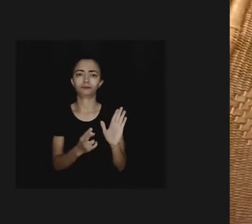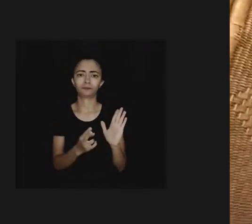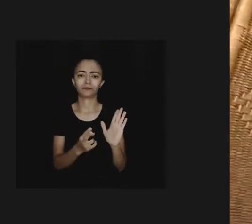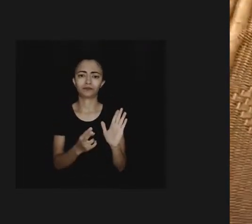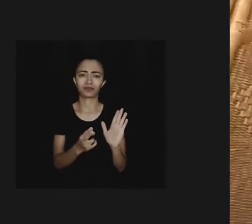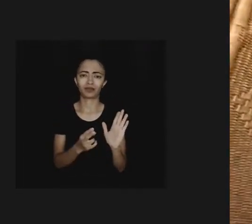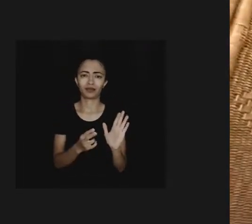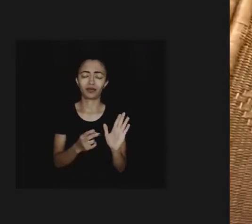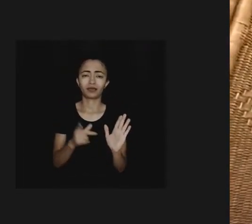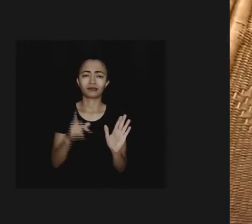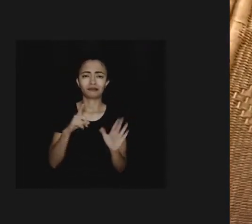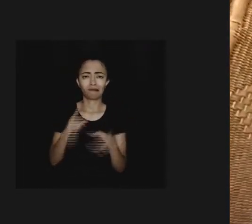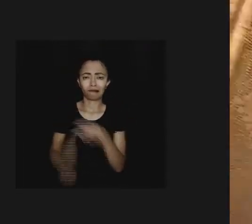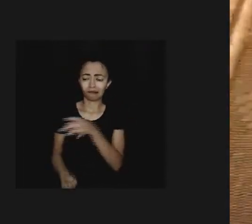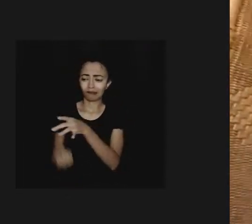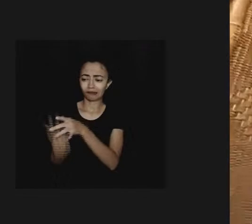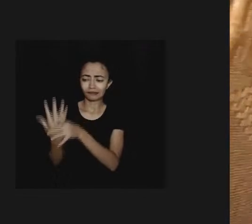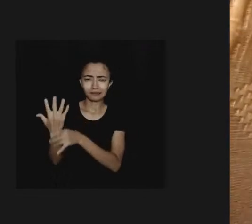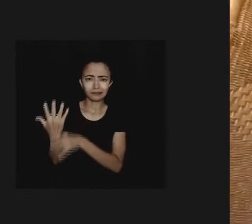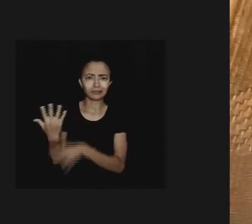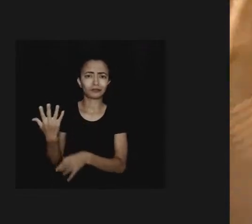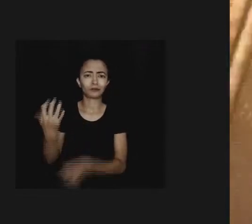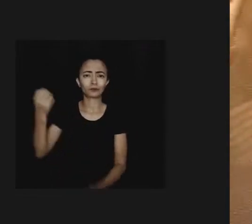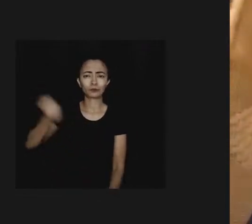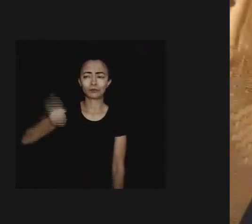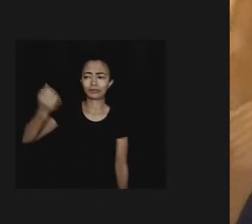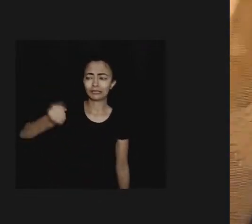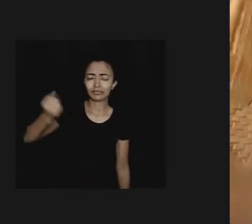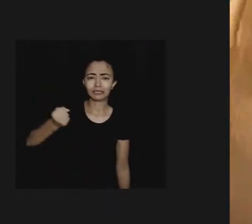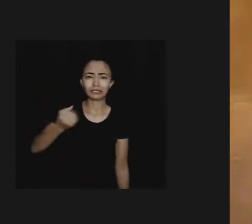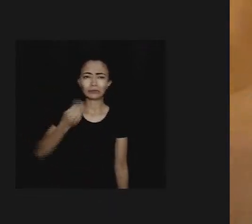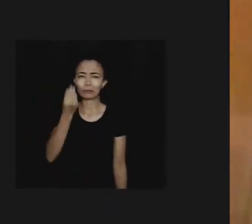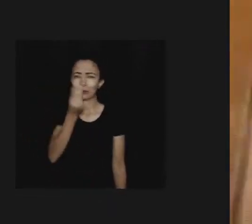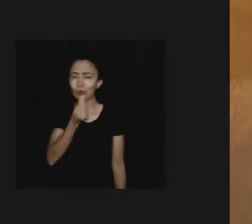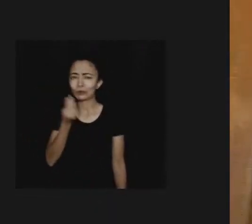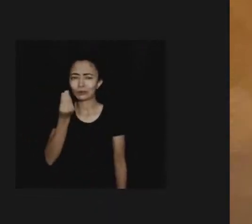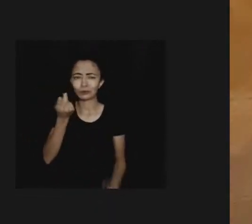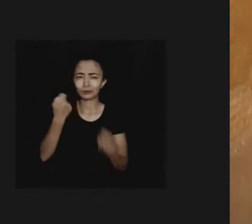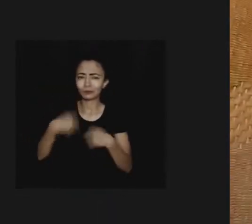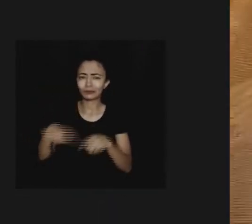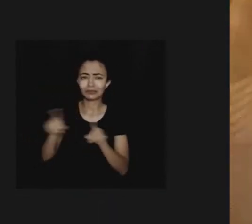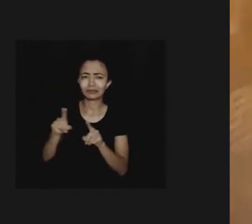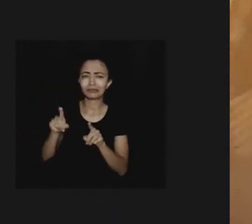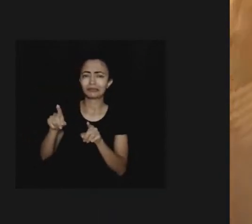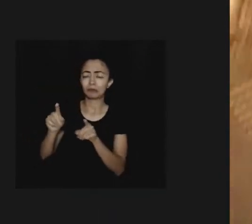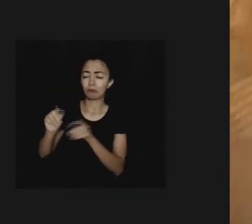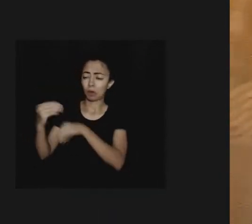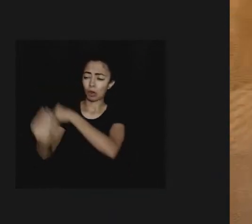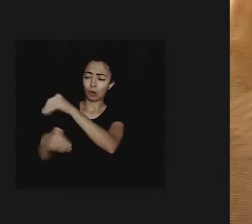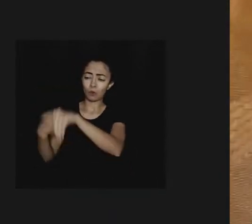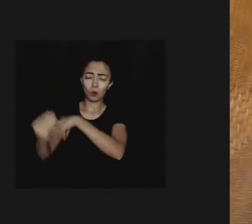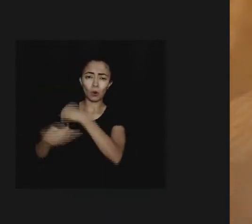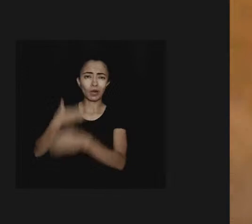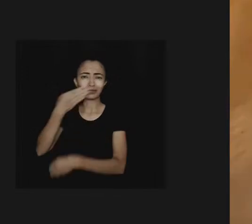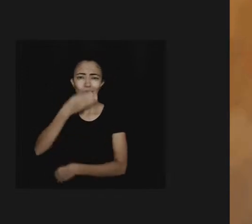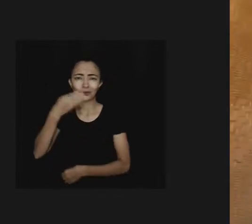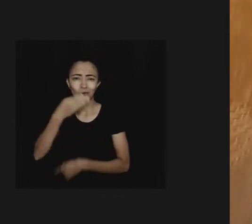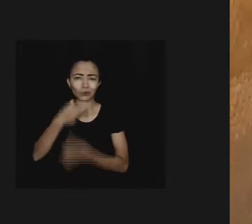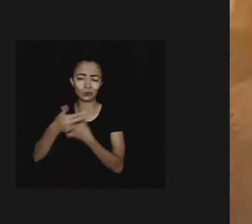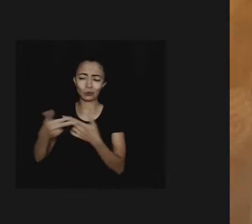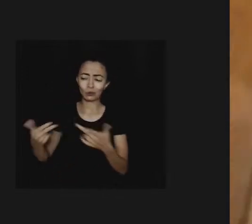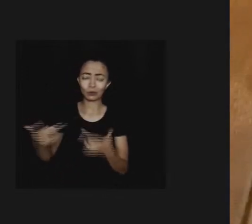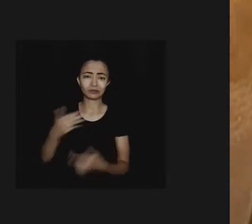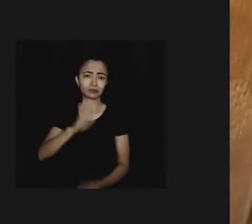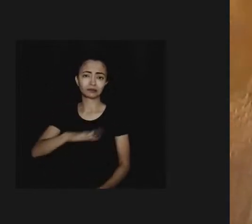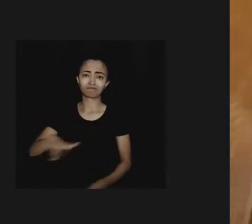no good at all. So thanks very much for inviting me, Christian. I wasn't expecting that, but really good. Really lovely to see